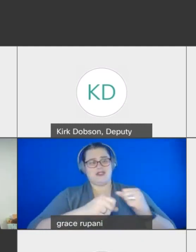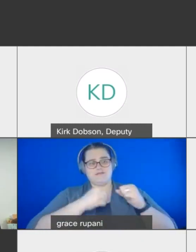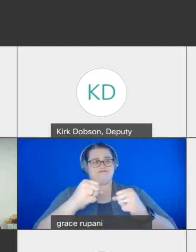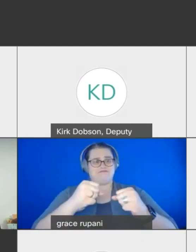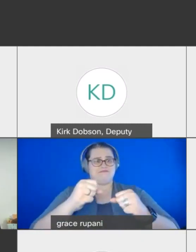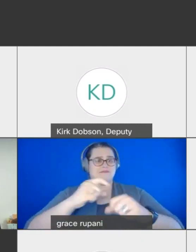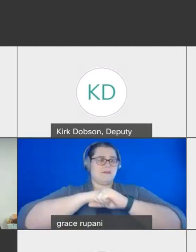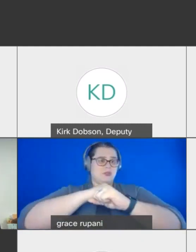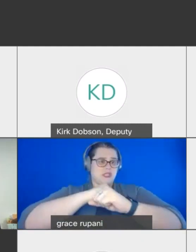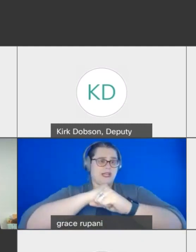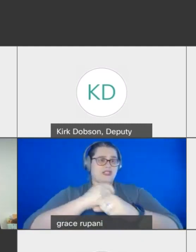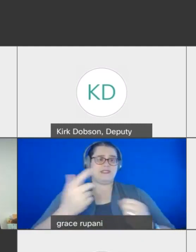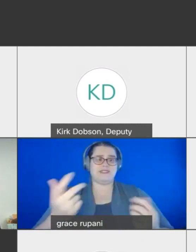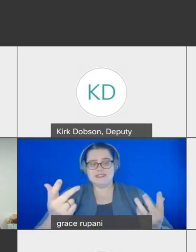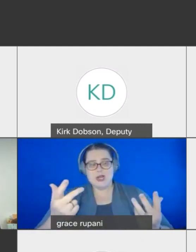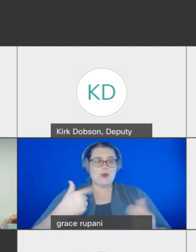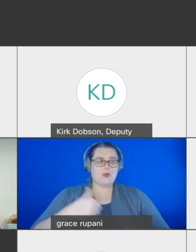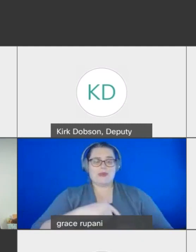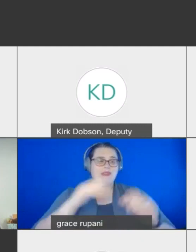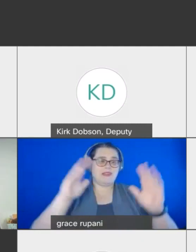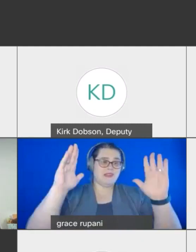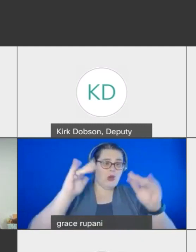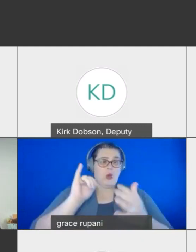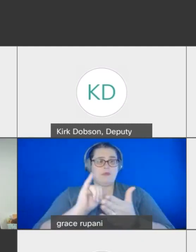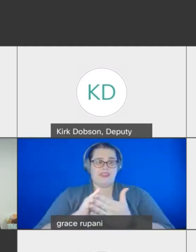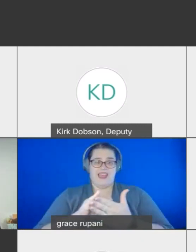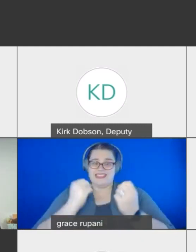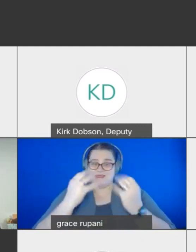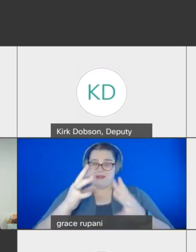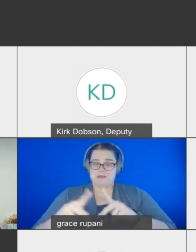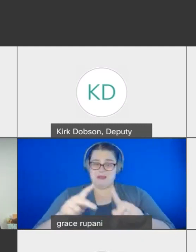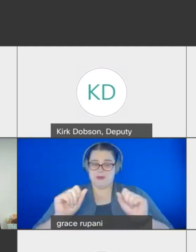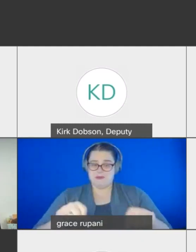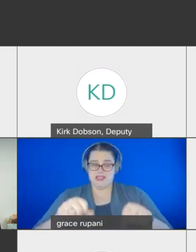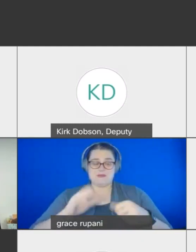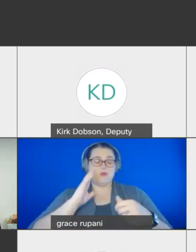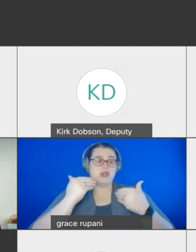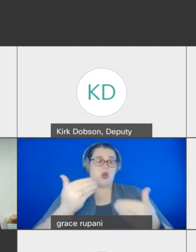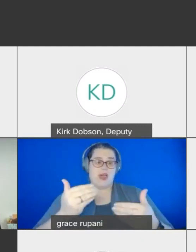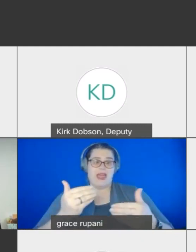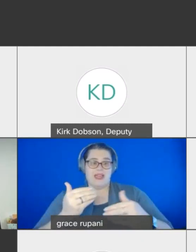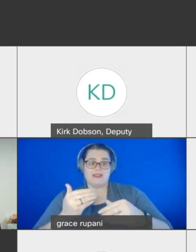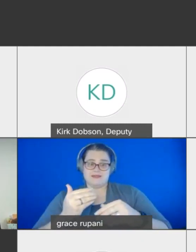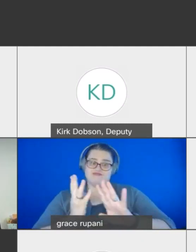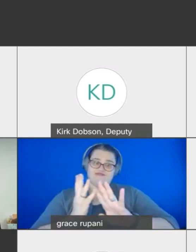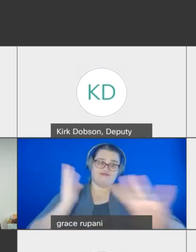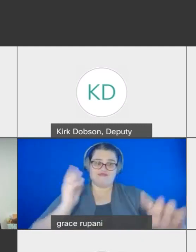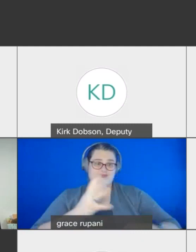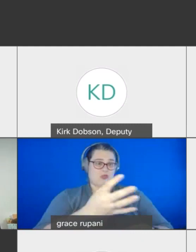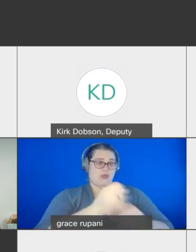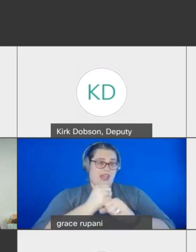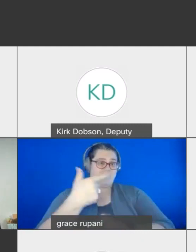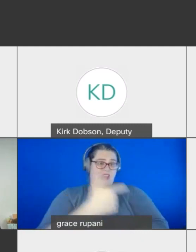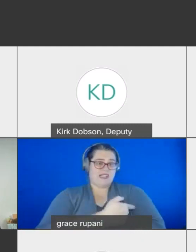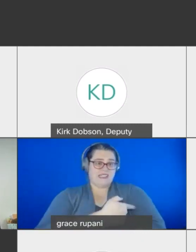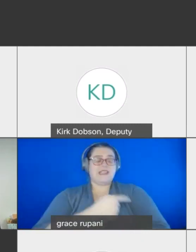of course, is that as many people who are able will get that vaccine, because the reality is not only does it provide an